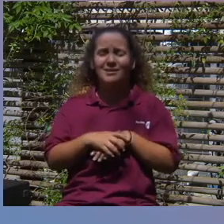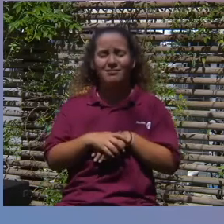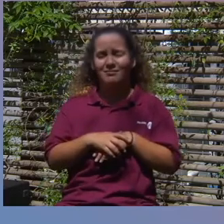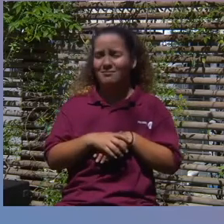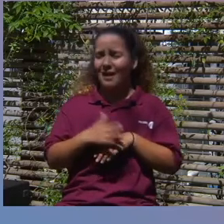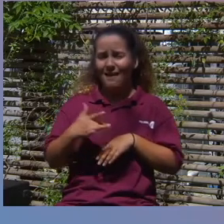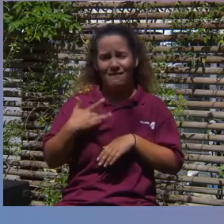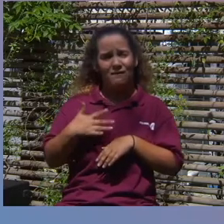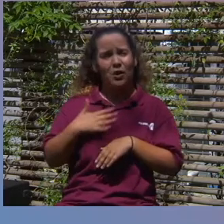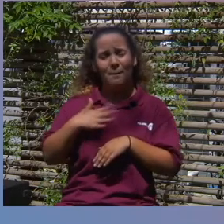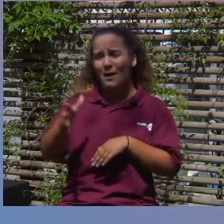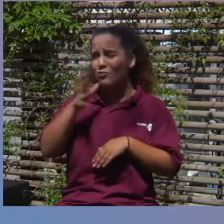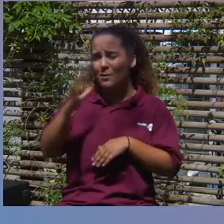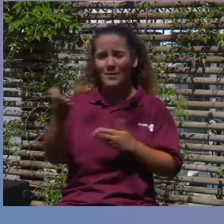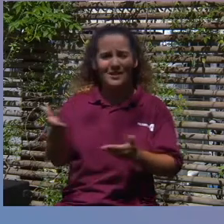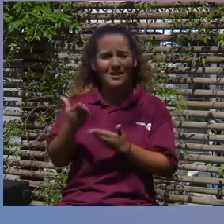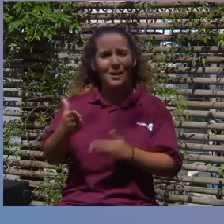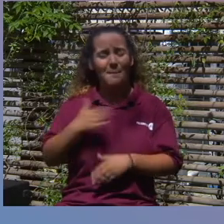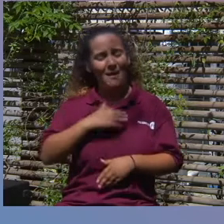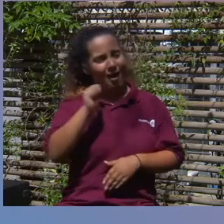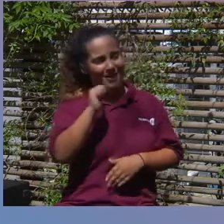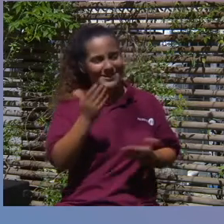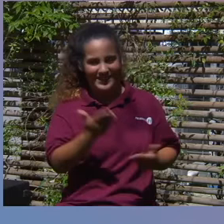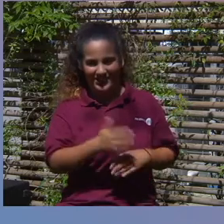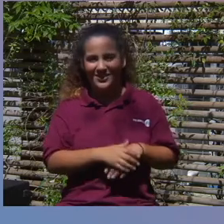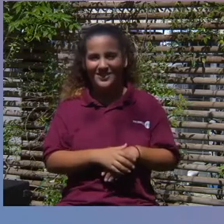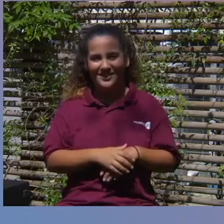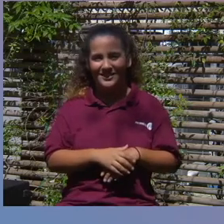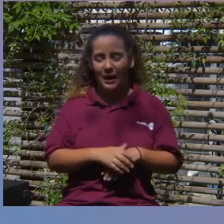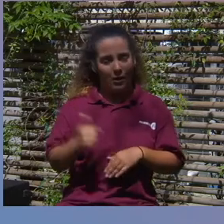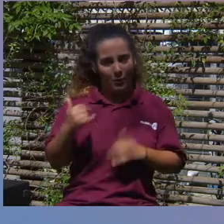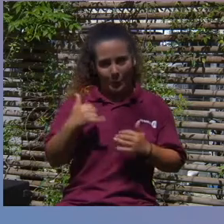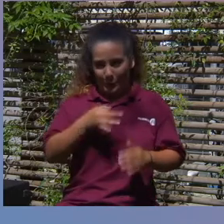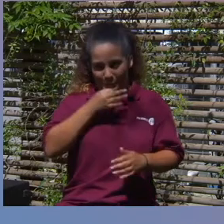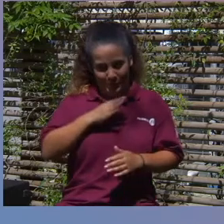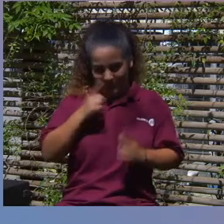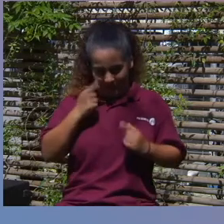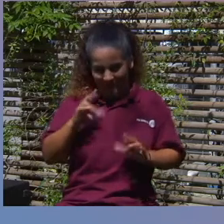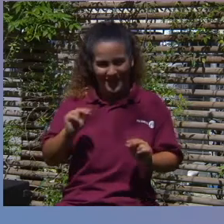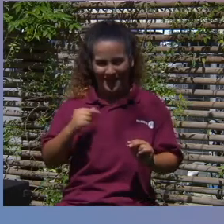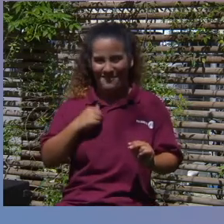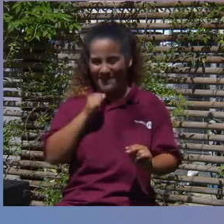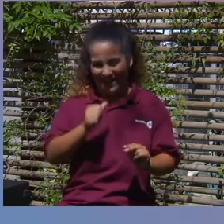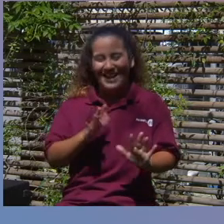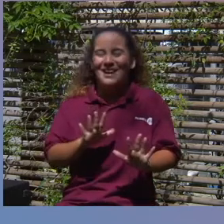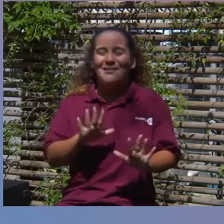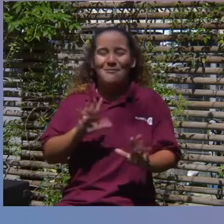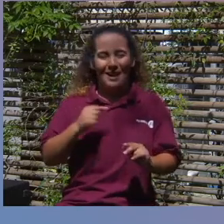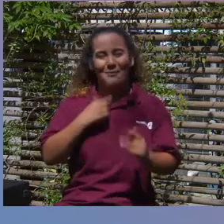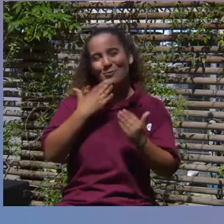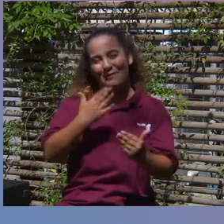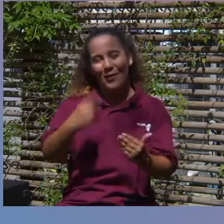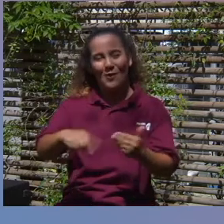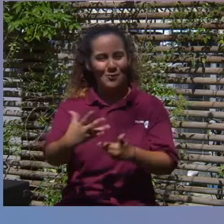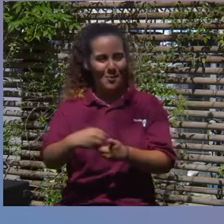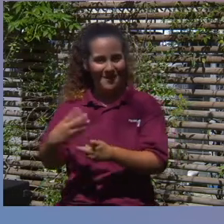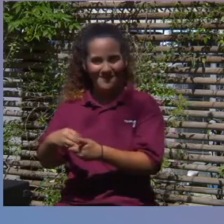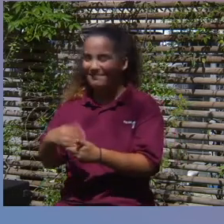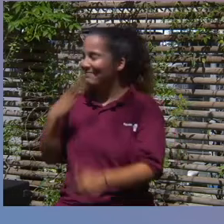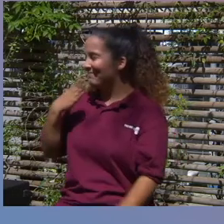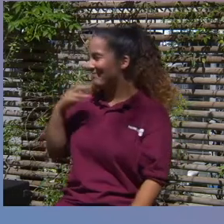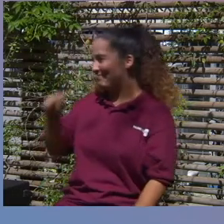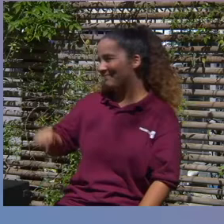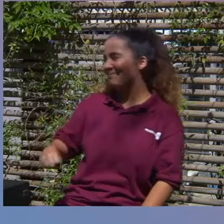my grandmother here. I feel my Auntie Punkin here. And yeah, I'm not gonna start crying, y'all, but I'm just really grateful for all of you all for also being a part of this. Yeah, yeah.